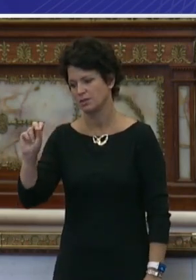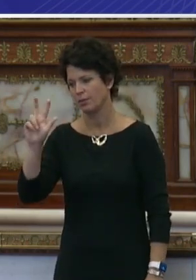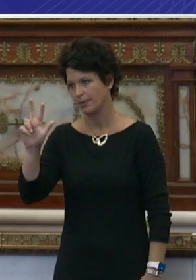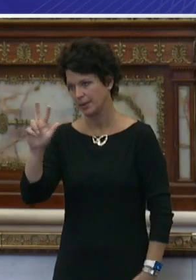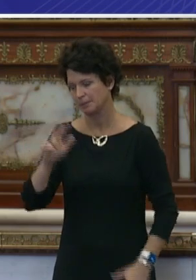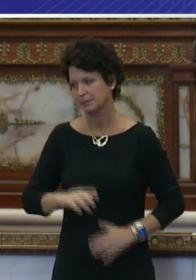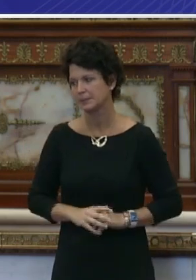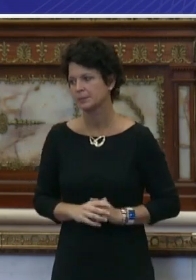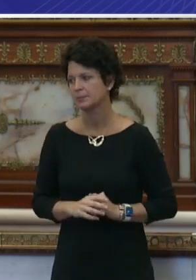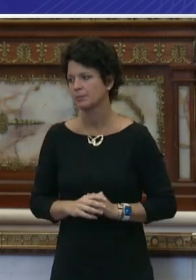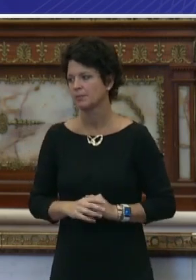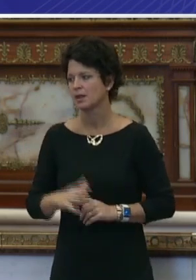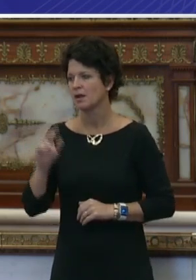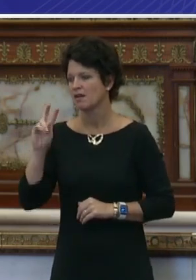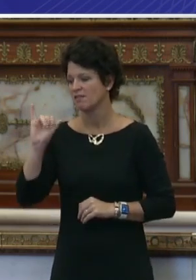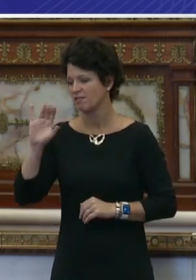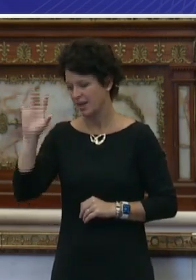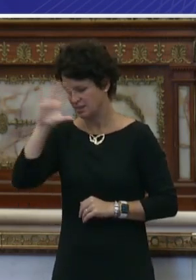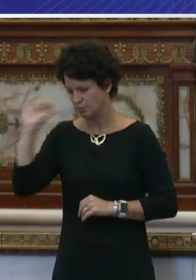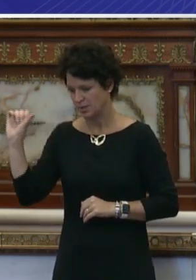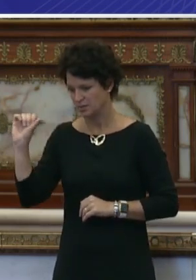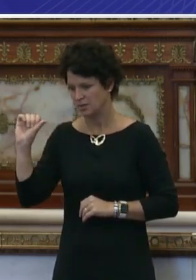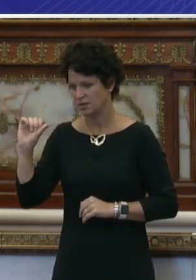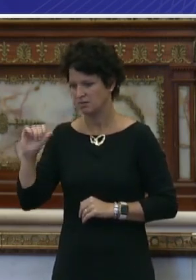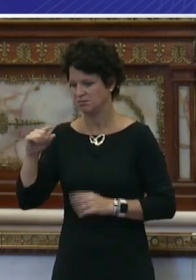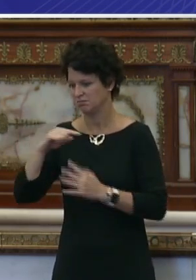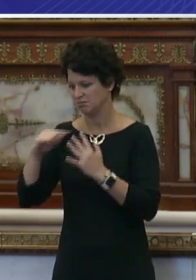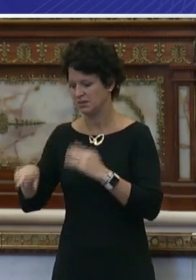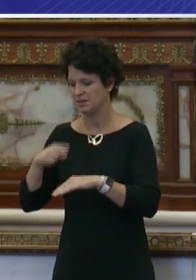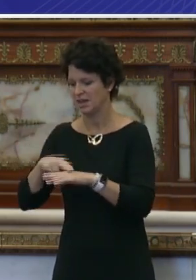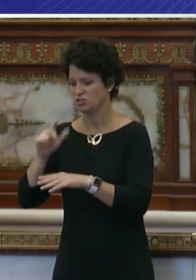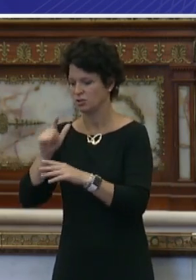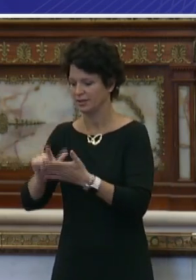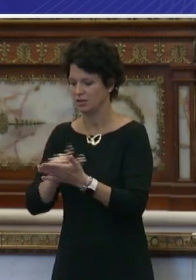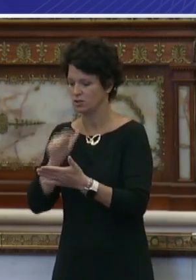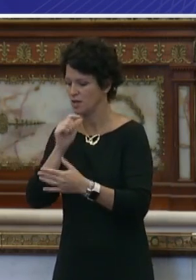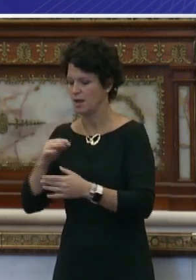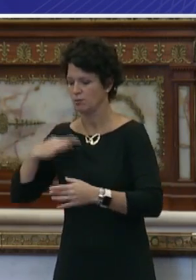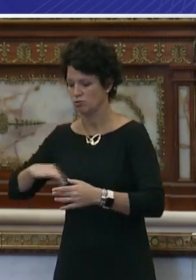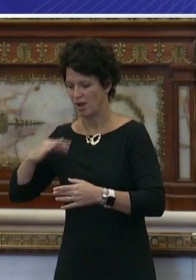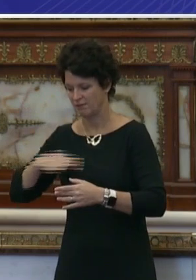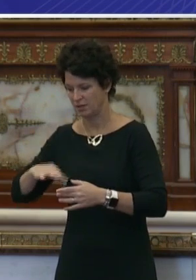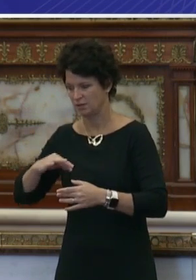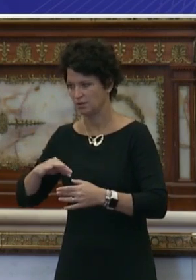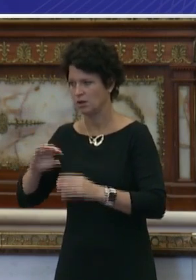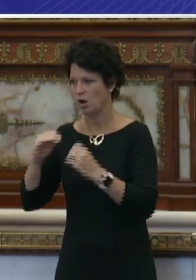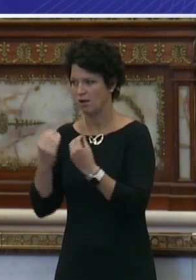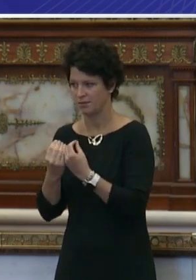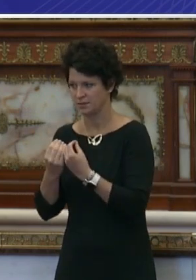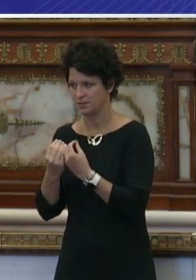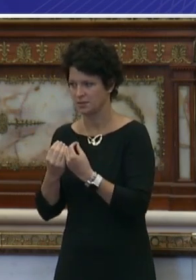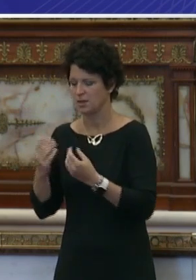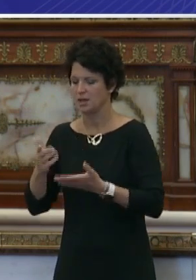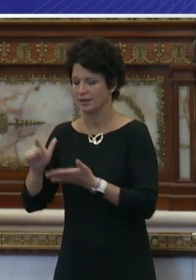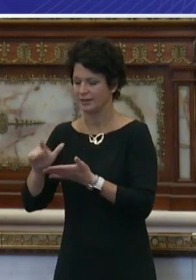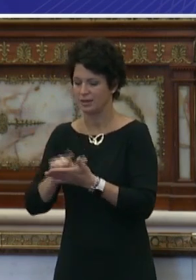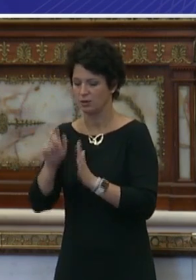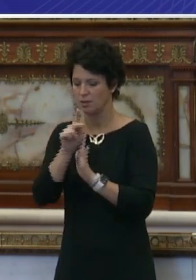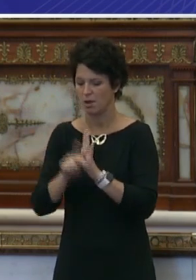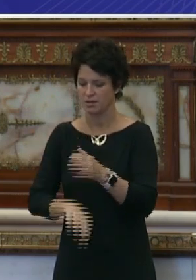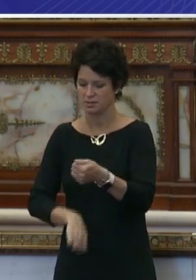200303. I'm Vice President of Labor Balance, a national legal nonprofit with 4 regional offices, and we provide legal and